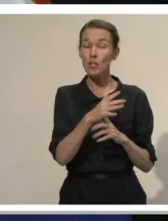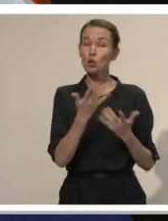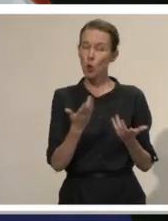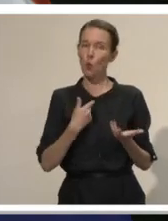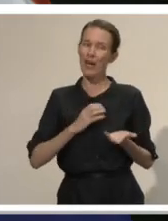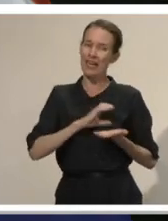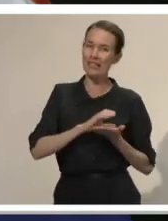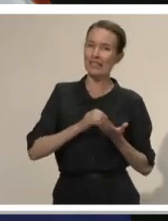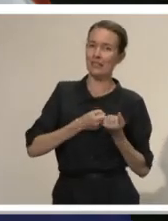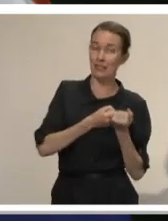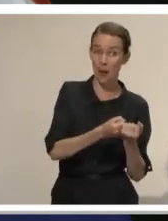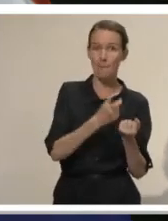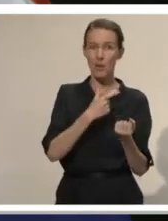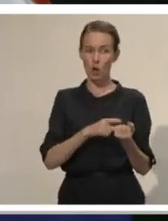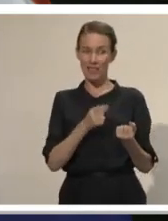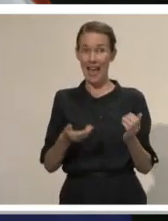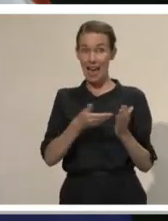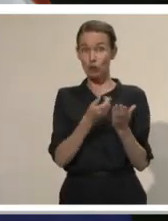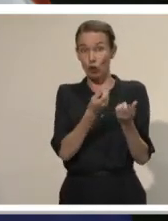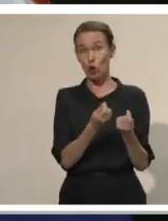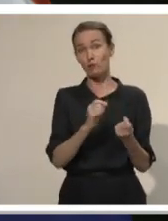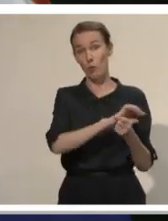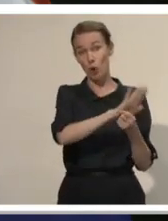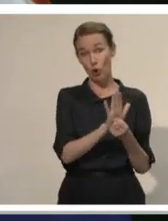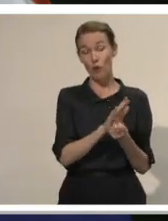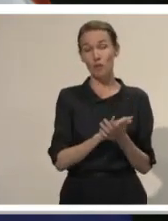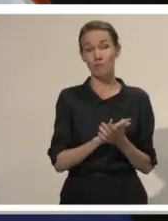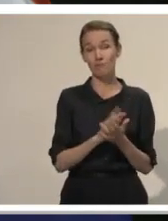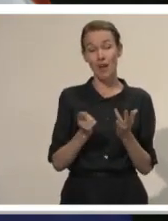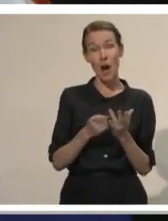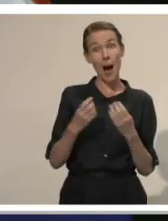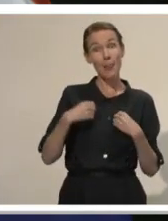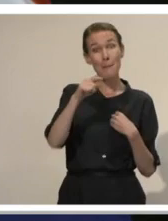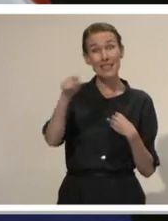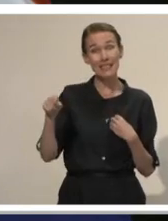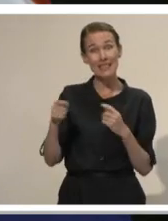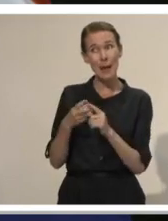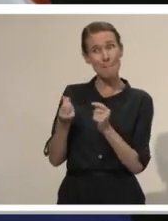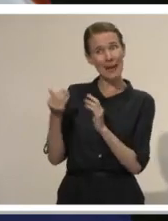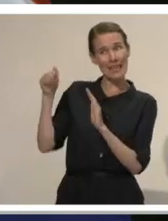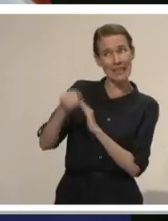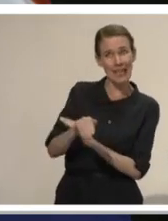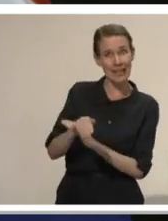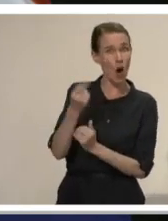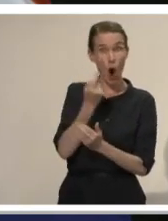make sure we're covering those costs. But there are many who have lost revenue during this period, and it's not just in the health sector.